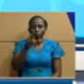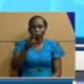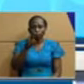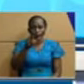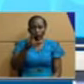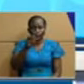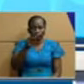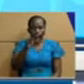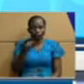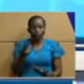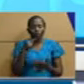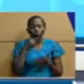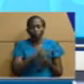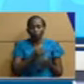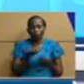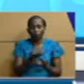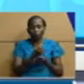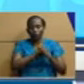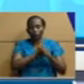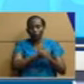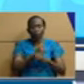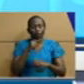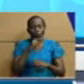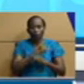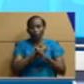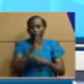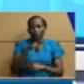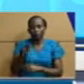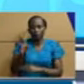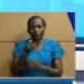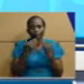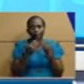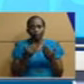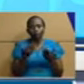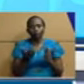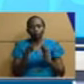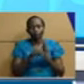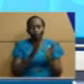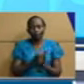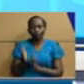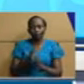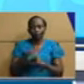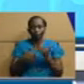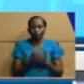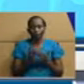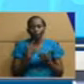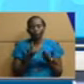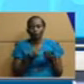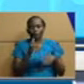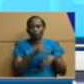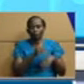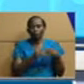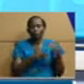Initiative for Social and Economic Rights. Very nice to have you. Thank you, Charles. And thank you for putting this together. Thank you. We'll be going into your remarks in a